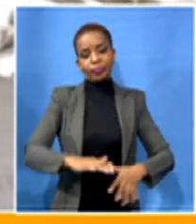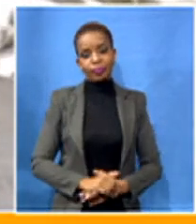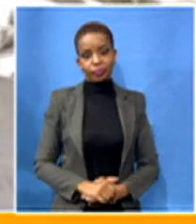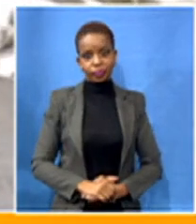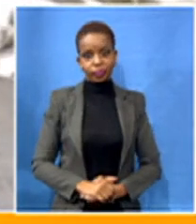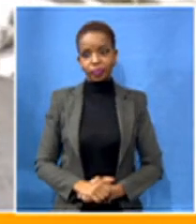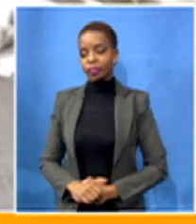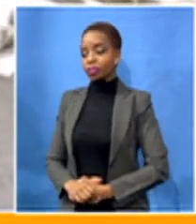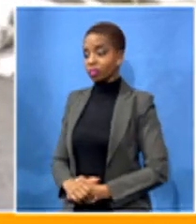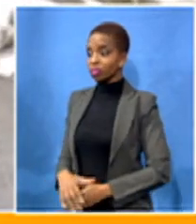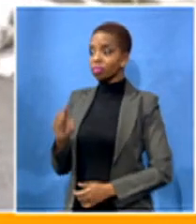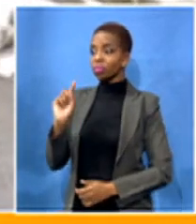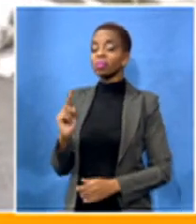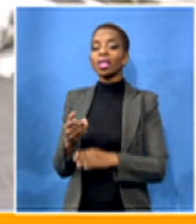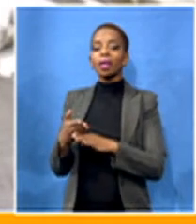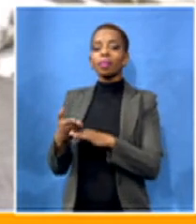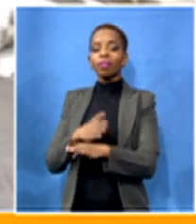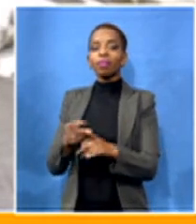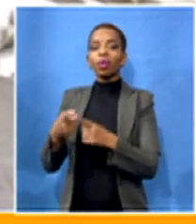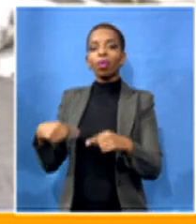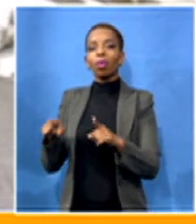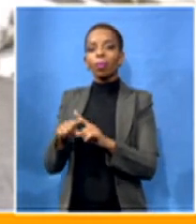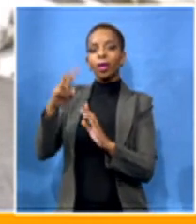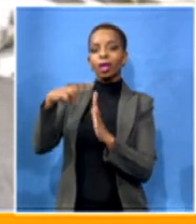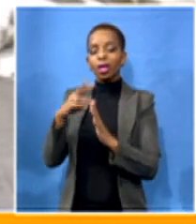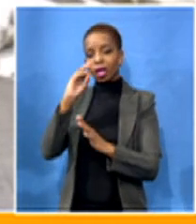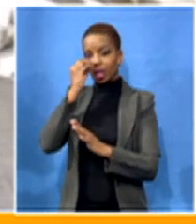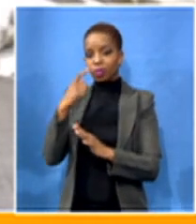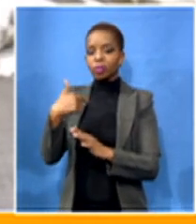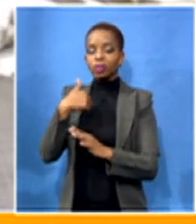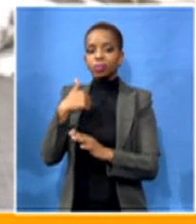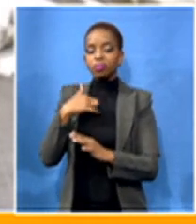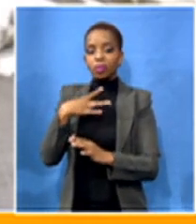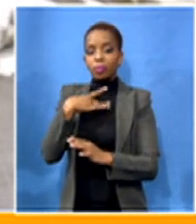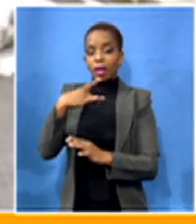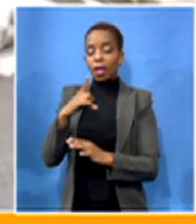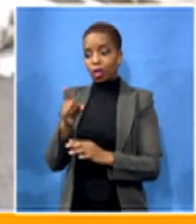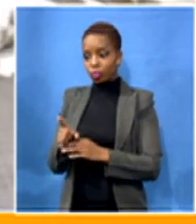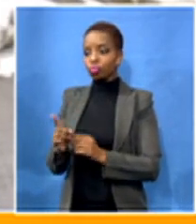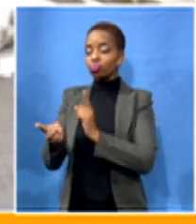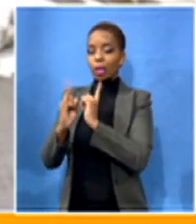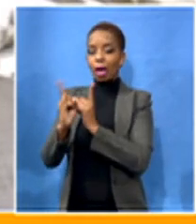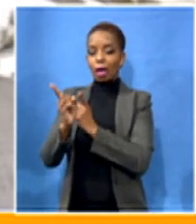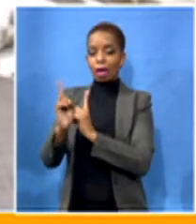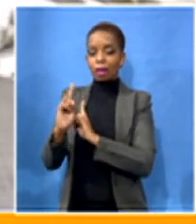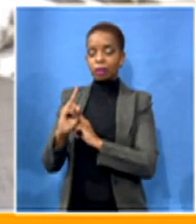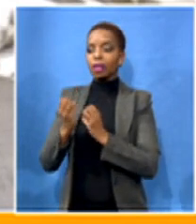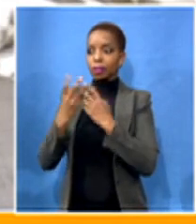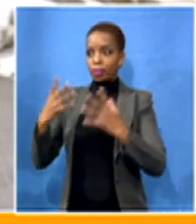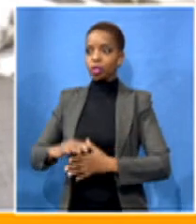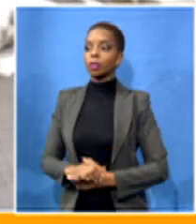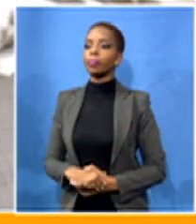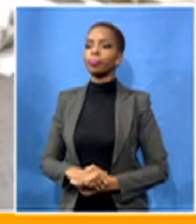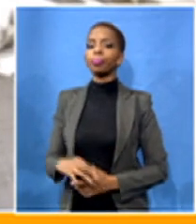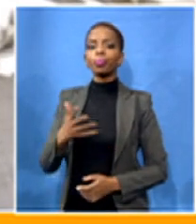before our main bulletin, which I'll just ask you to give us as much as you can in a shorter period of time. Dlamini-Zuma also